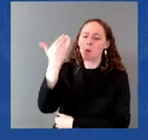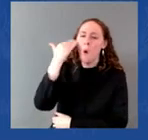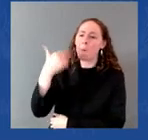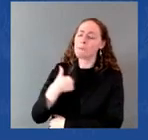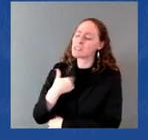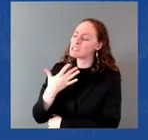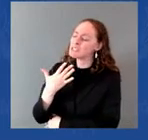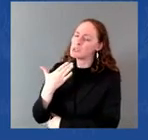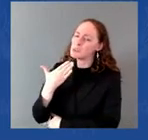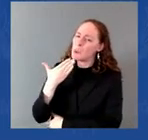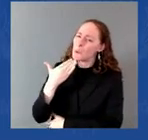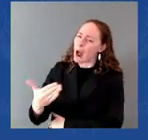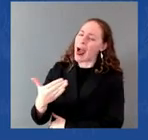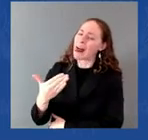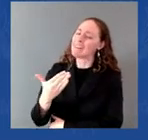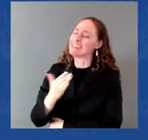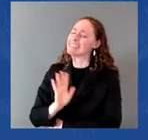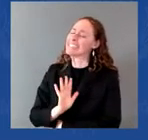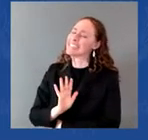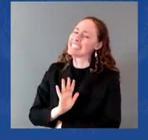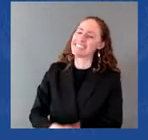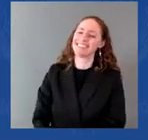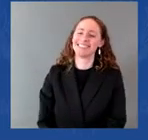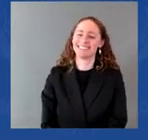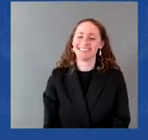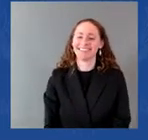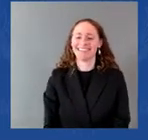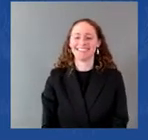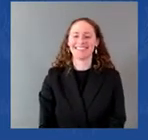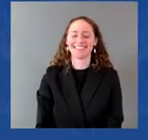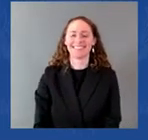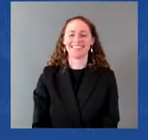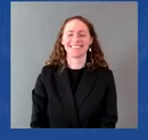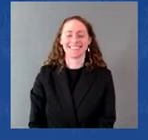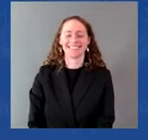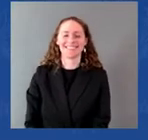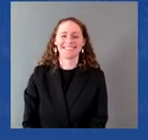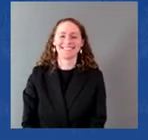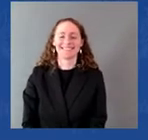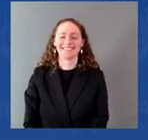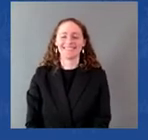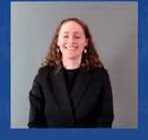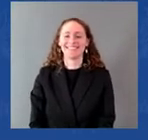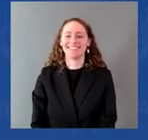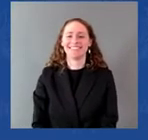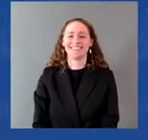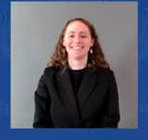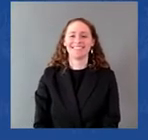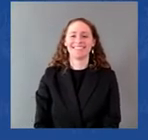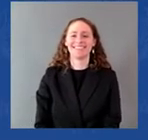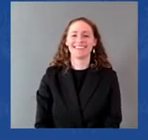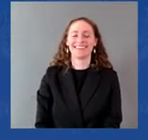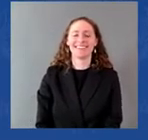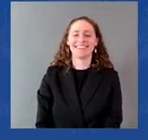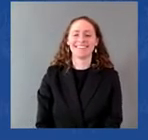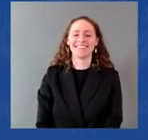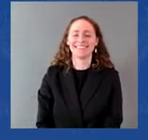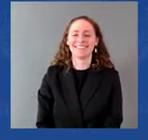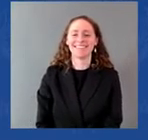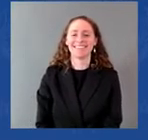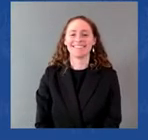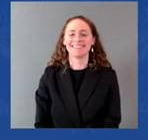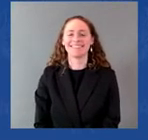Laura has proved that satire about our leaders, about our society, is a quintessential American thing to do and a hallmark of any democratic